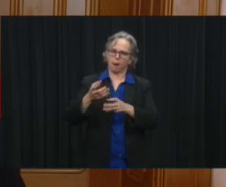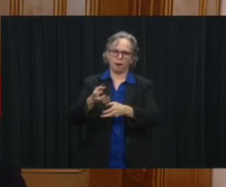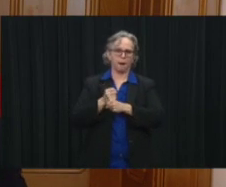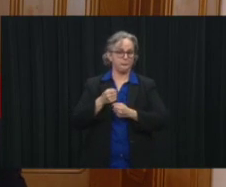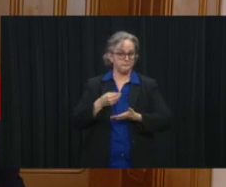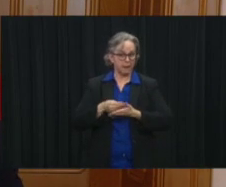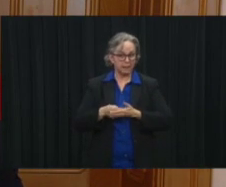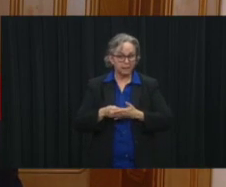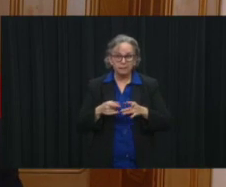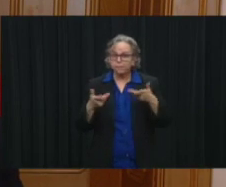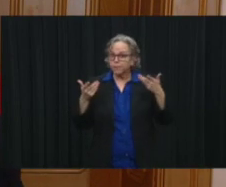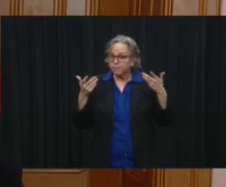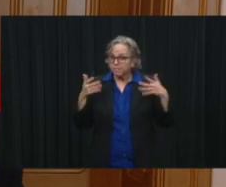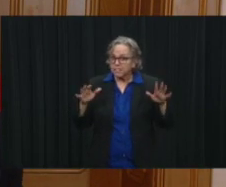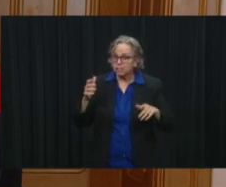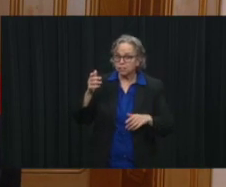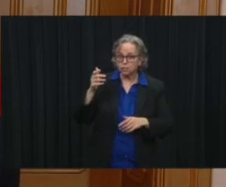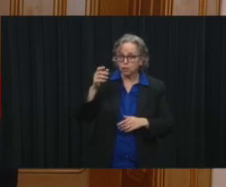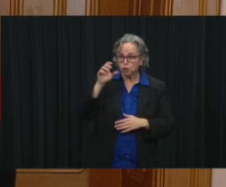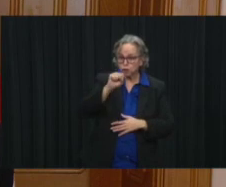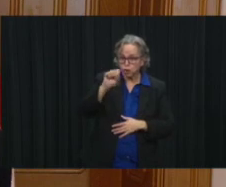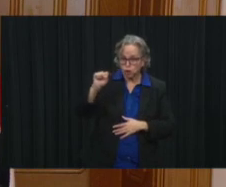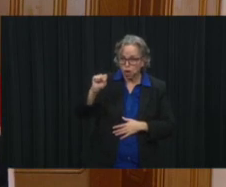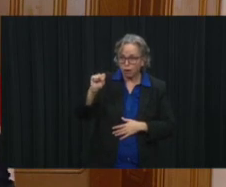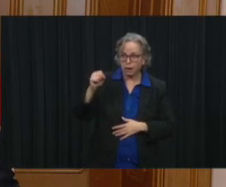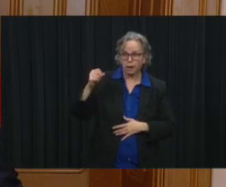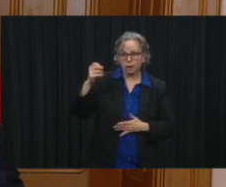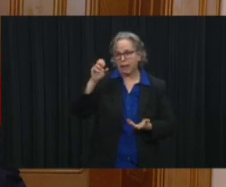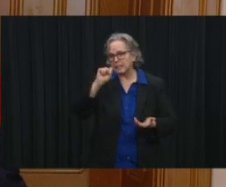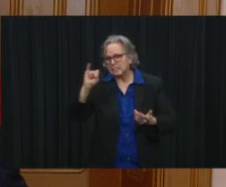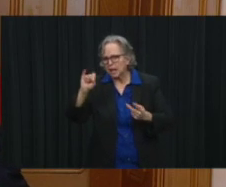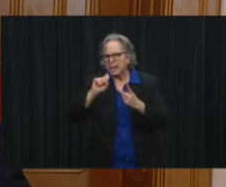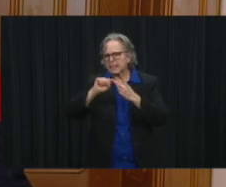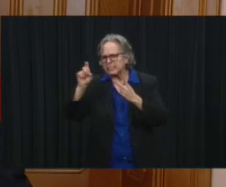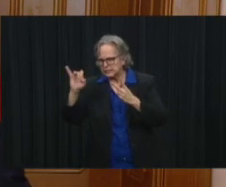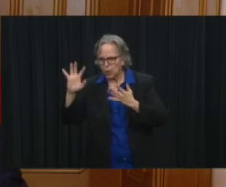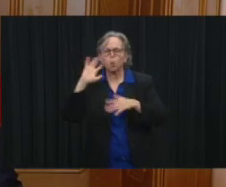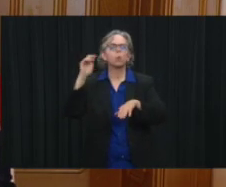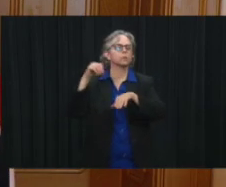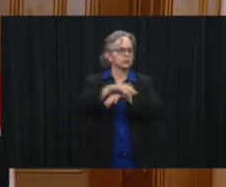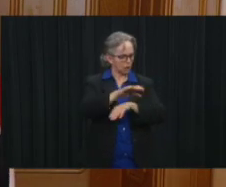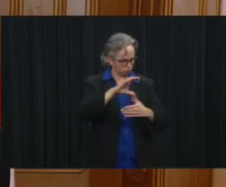you don't have to do anything. But if you don't receive a check when other people have,